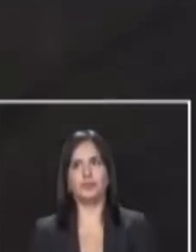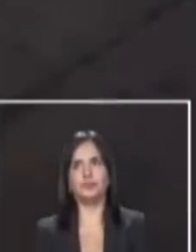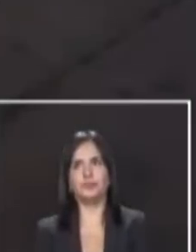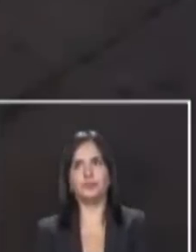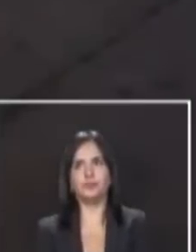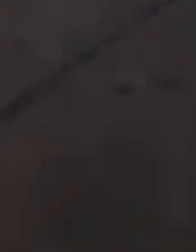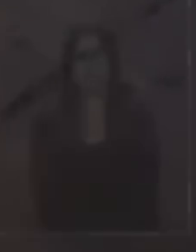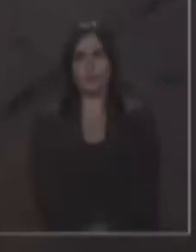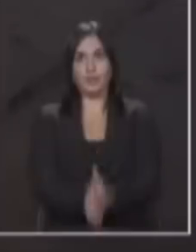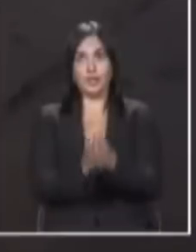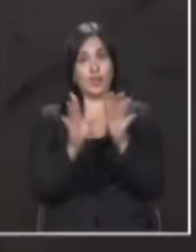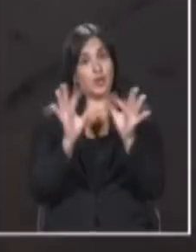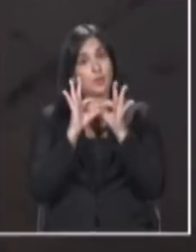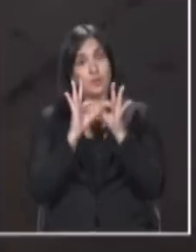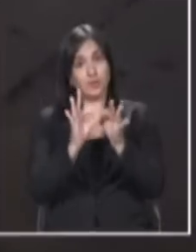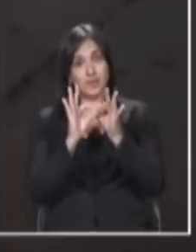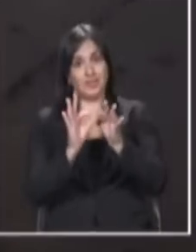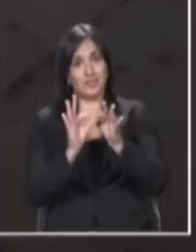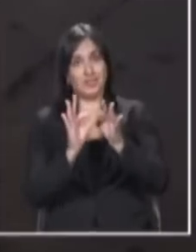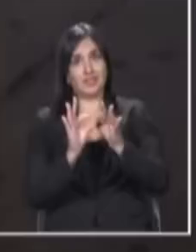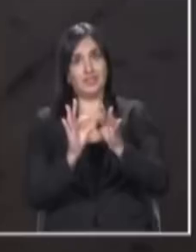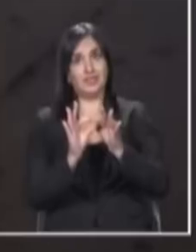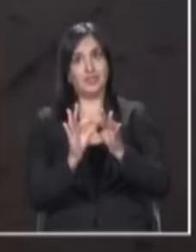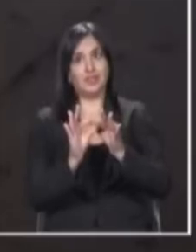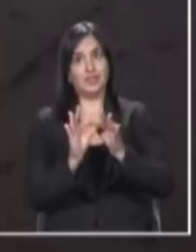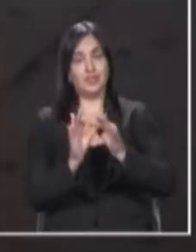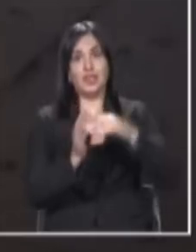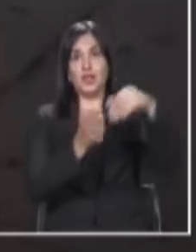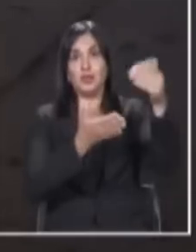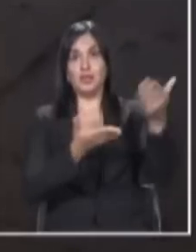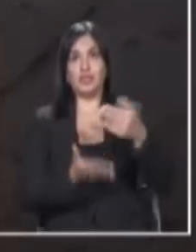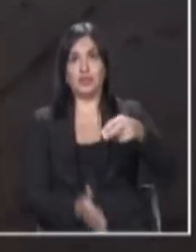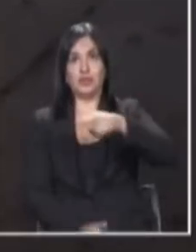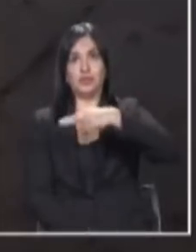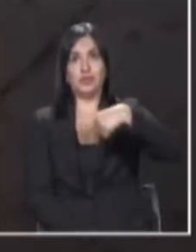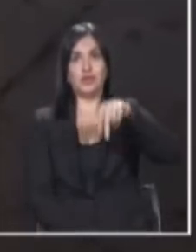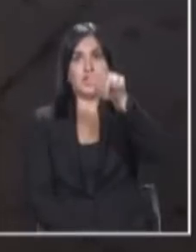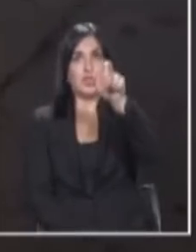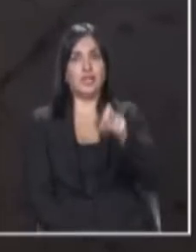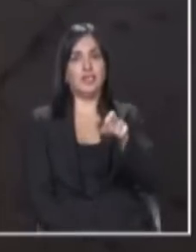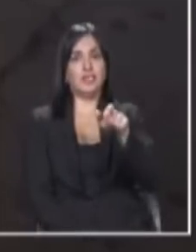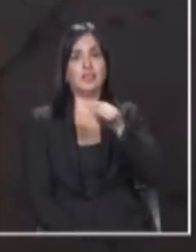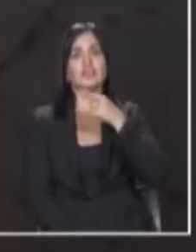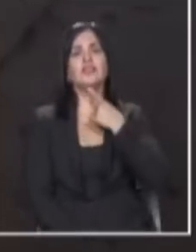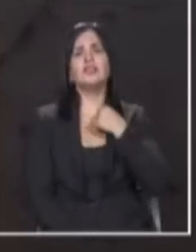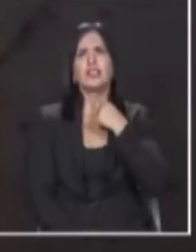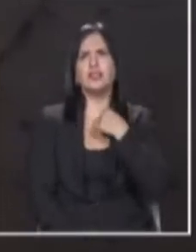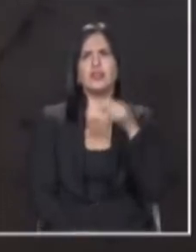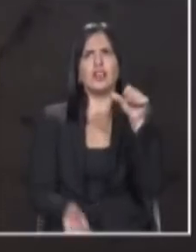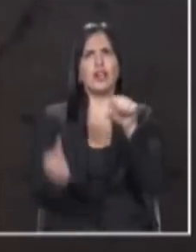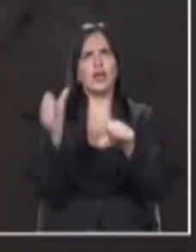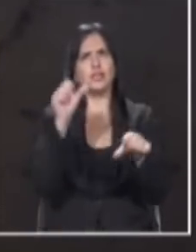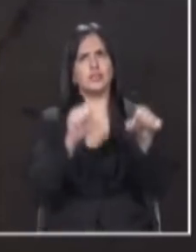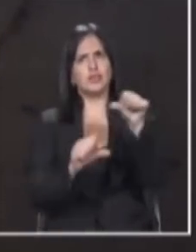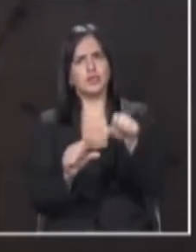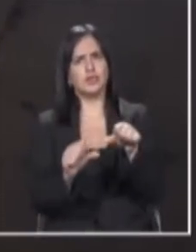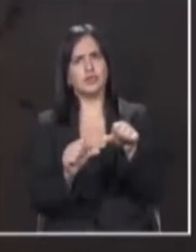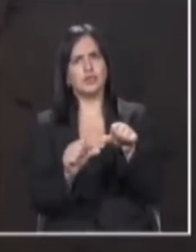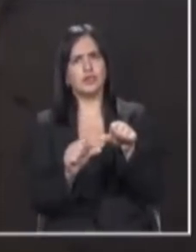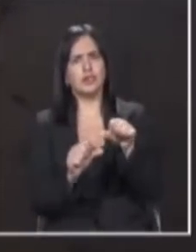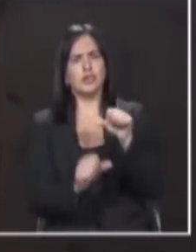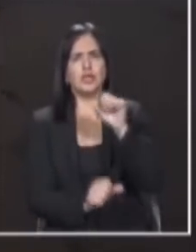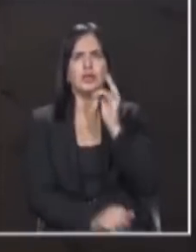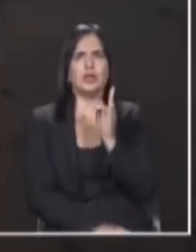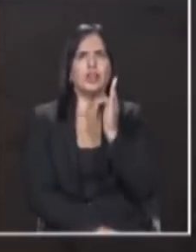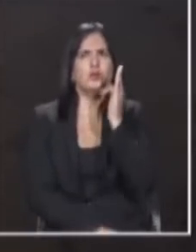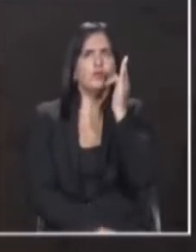thank you Mr Darwin for being with us we are in front of an audience of very interested people in science